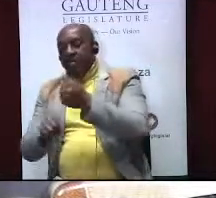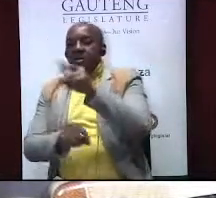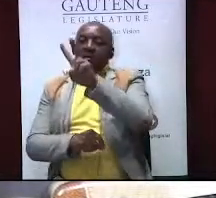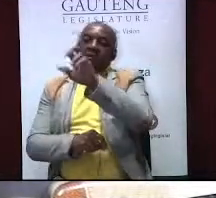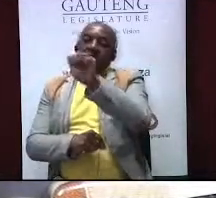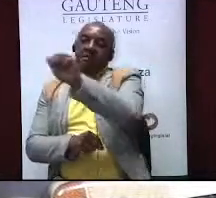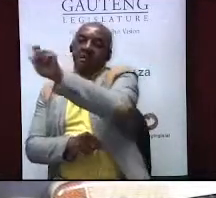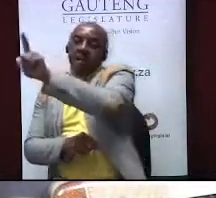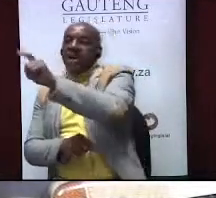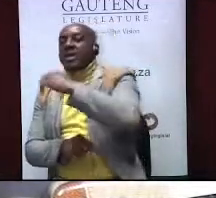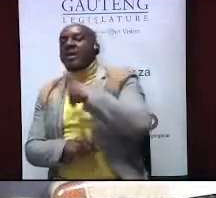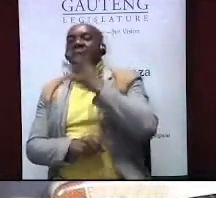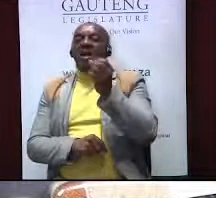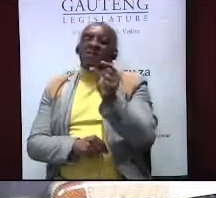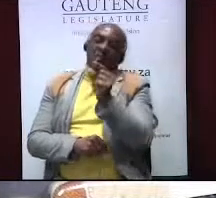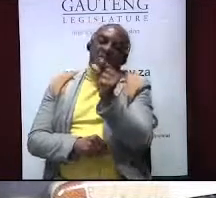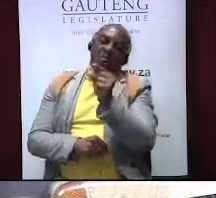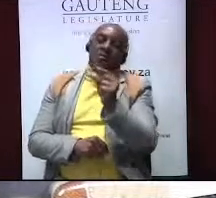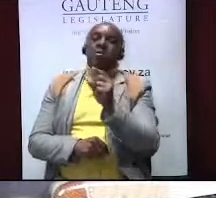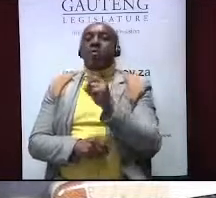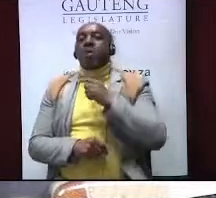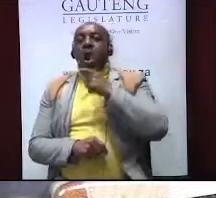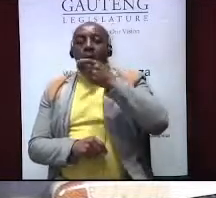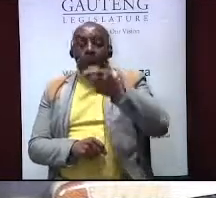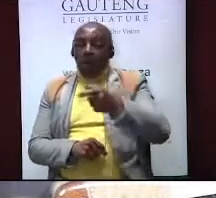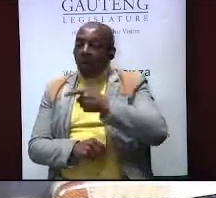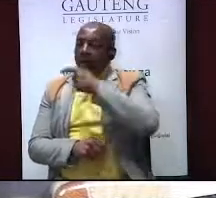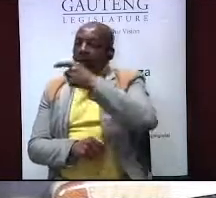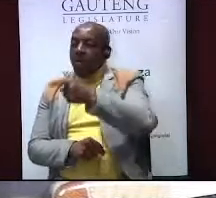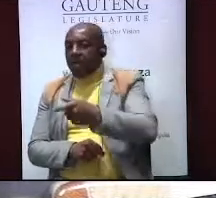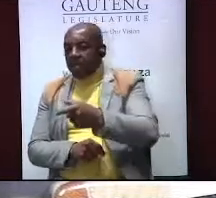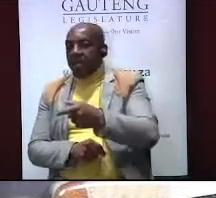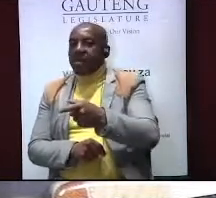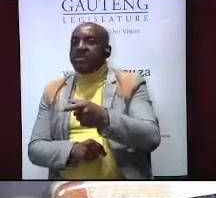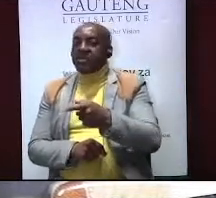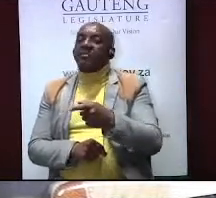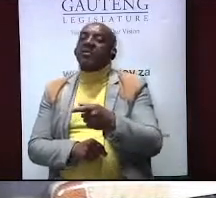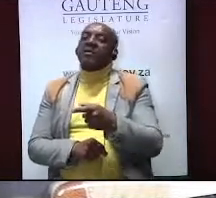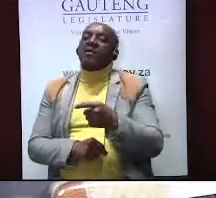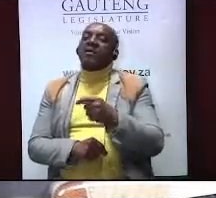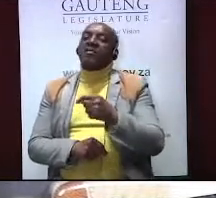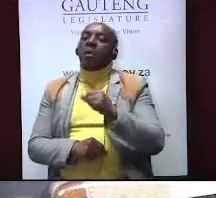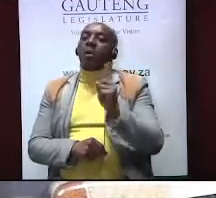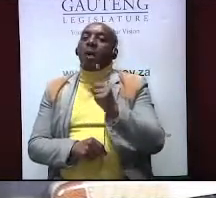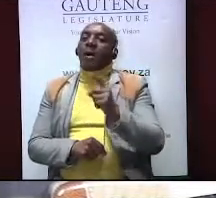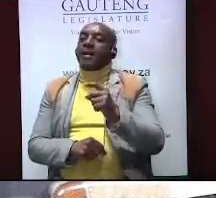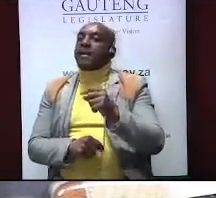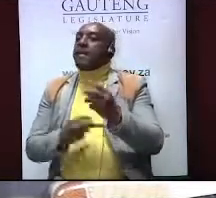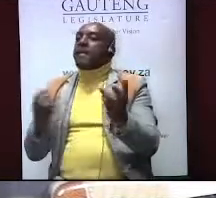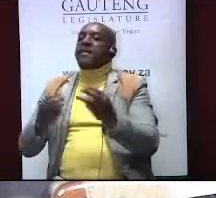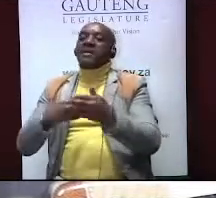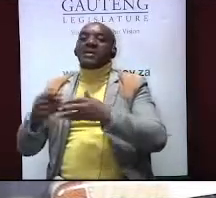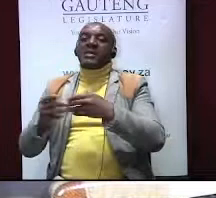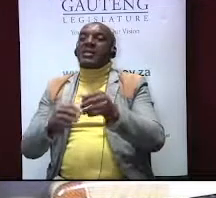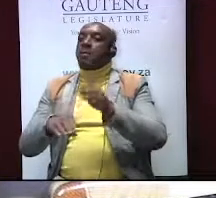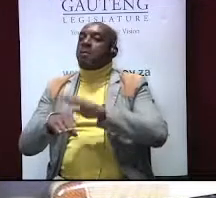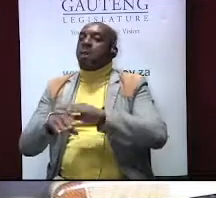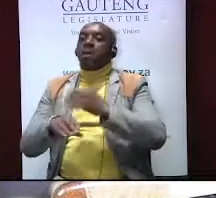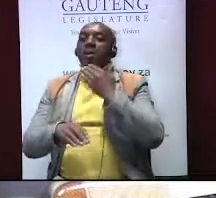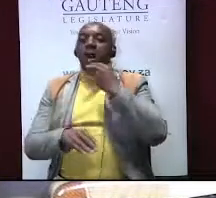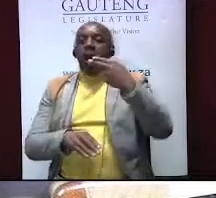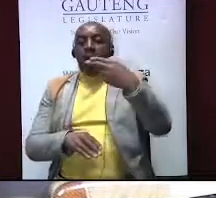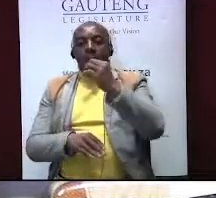on what everybody has said, especially Mehops. The Bible in the book of